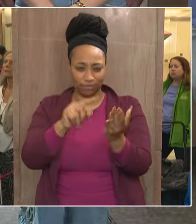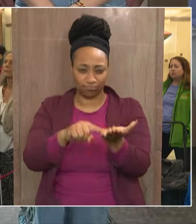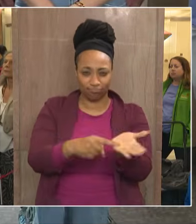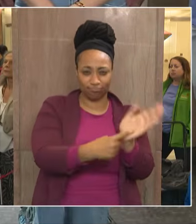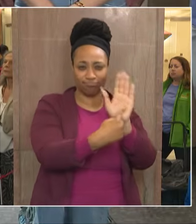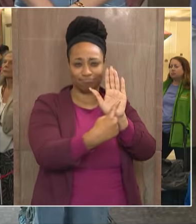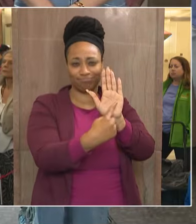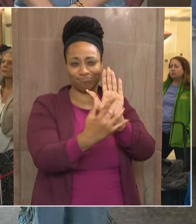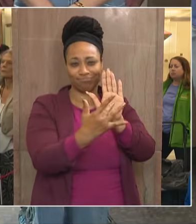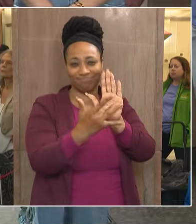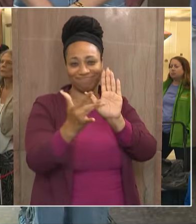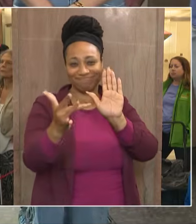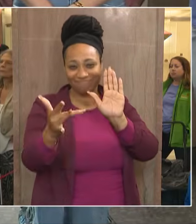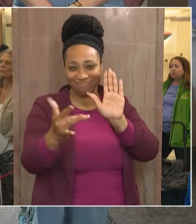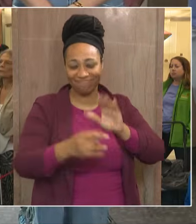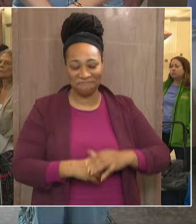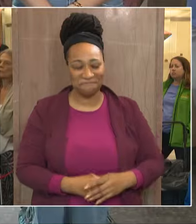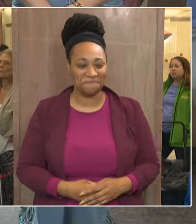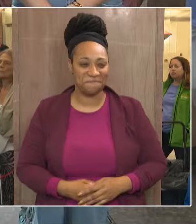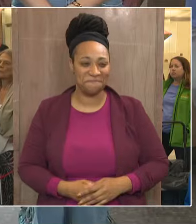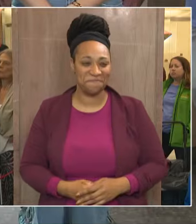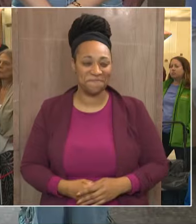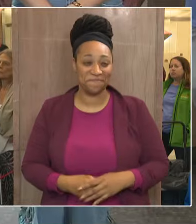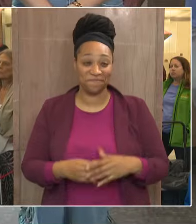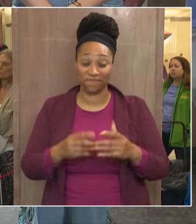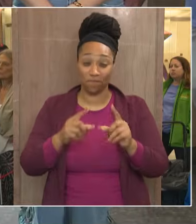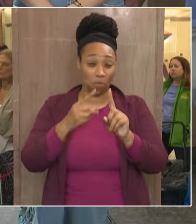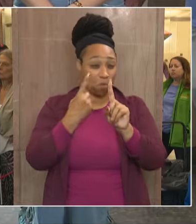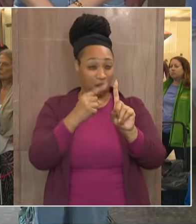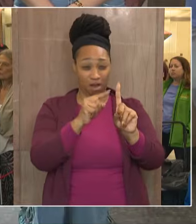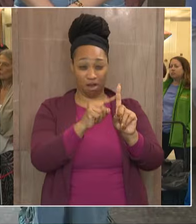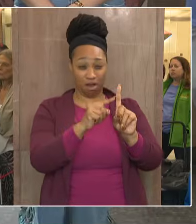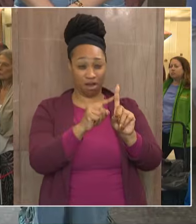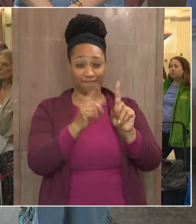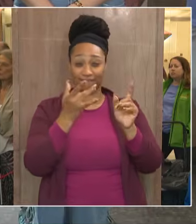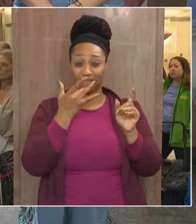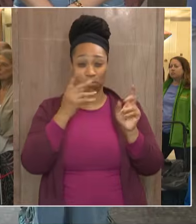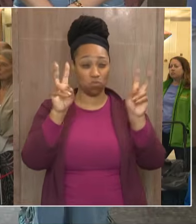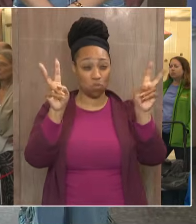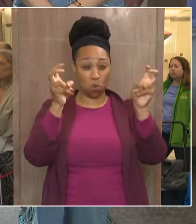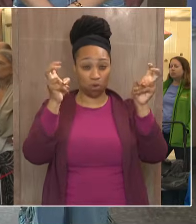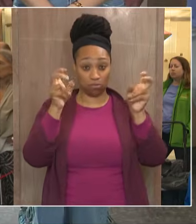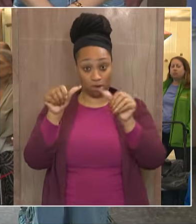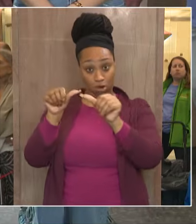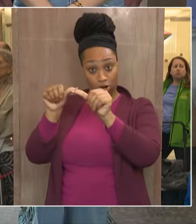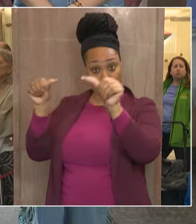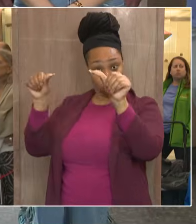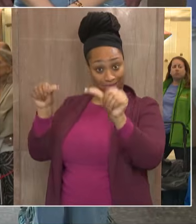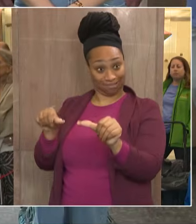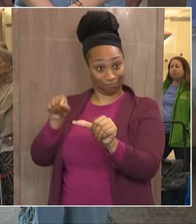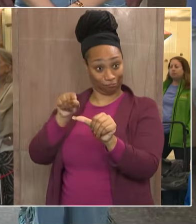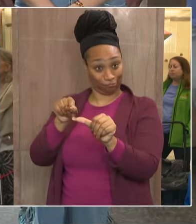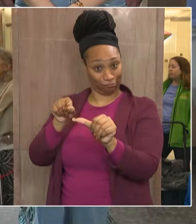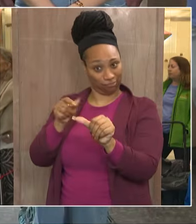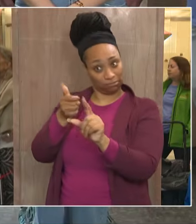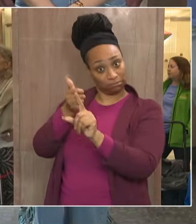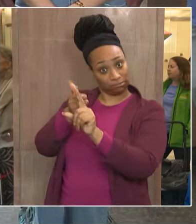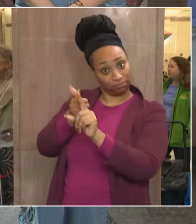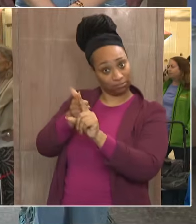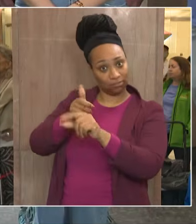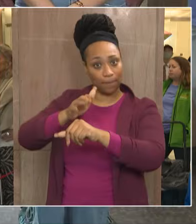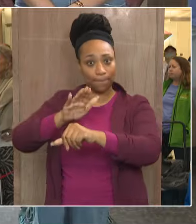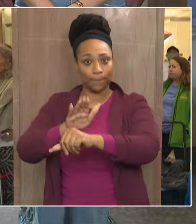is frozen music, meaning that it has rhythm, composition, and emotional resonance. I say that